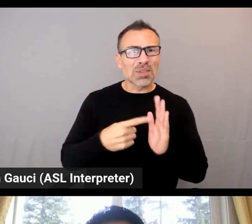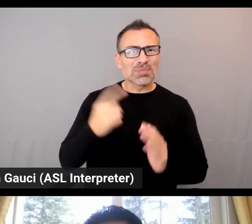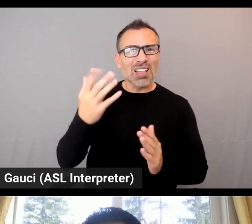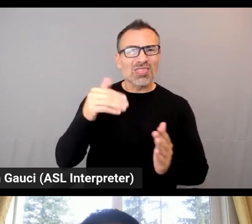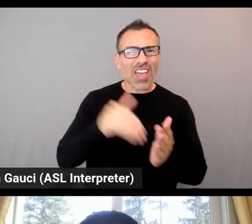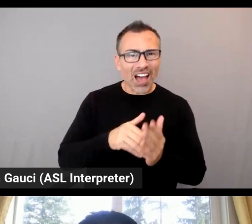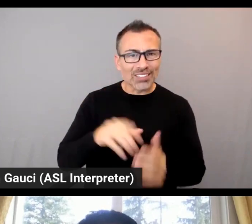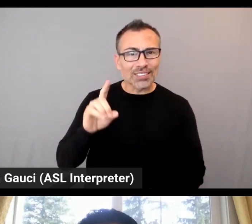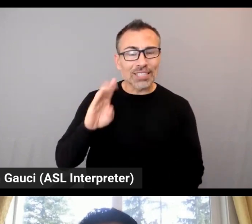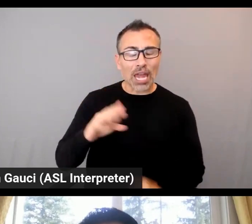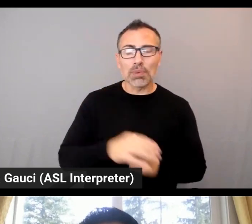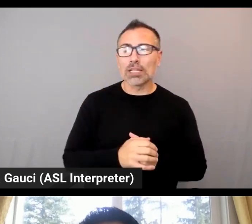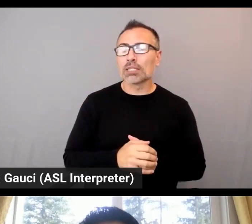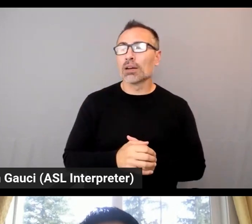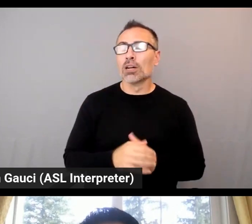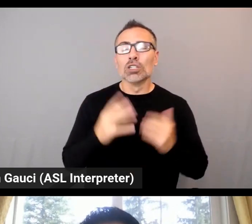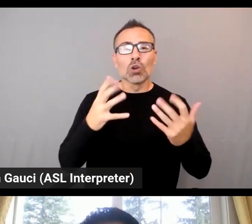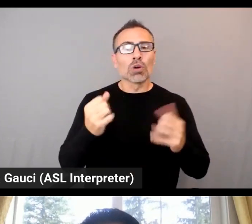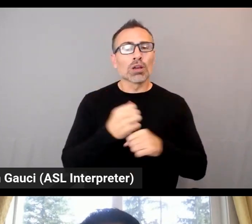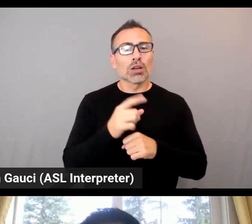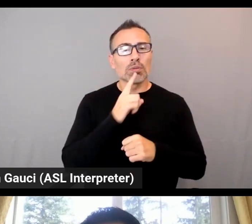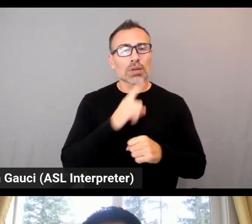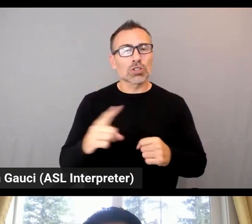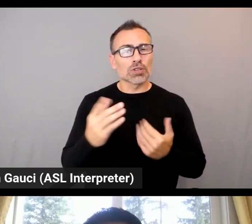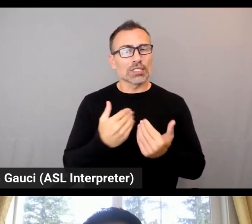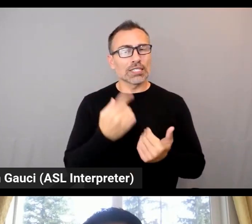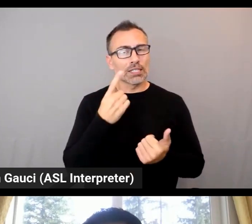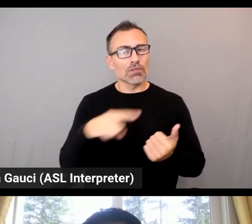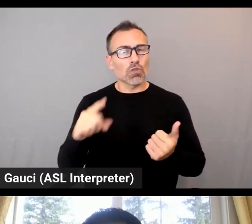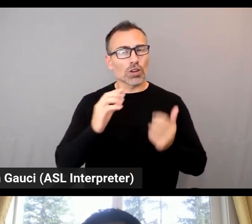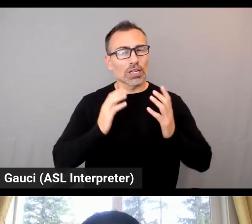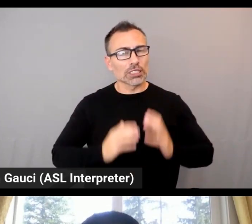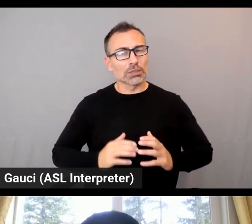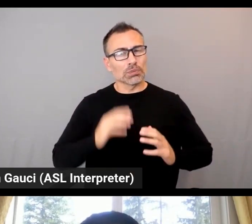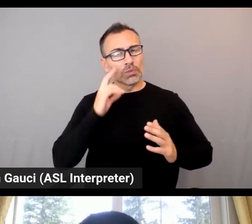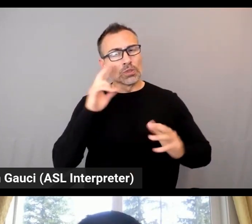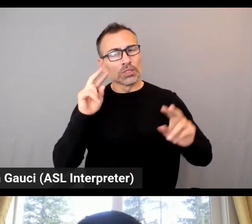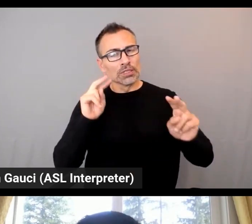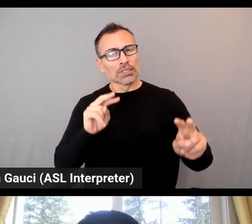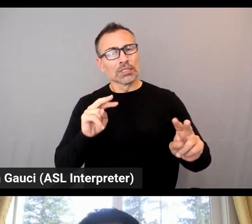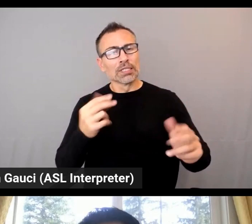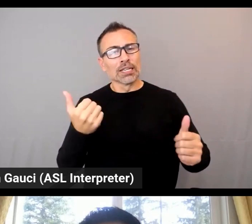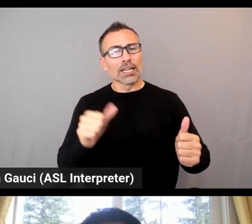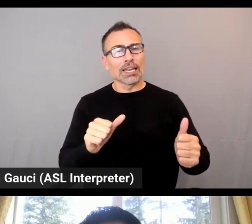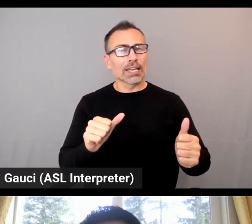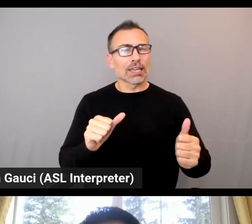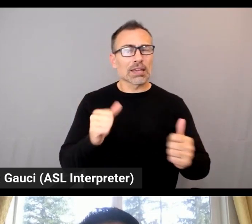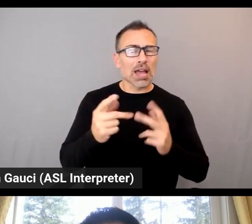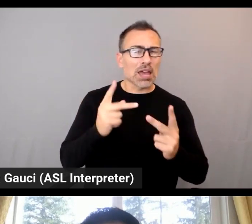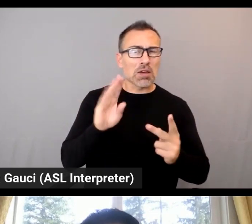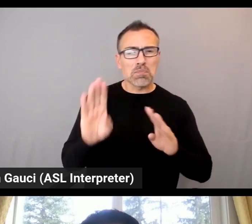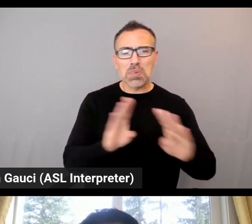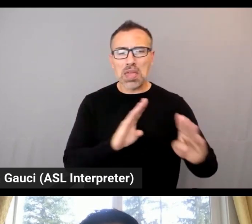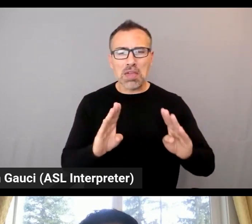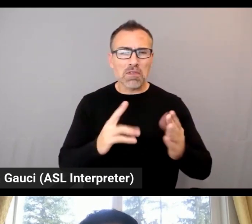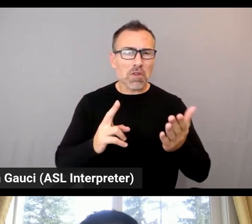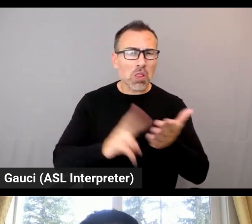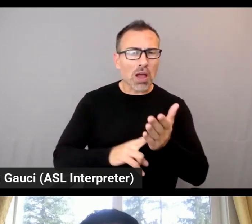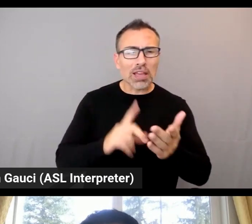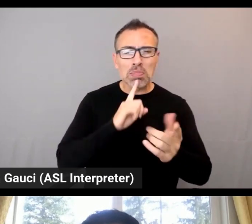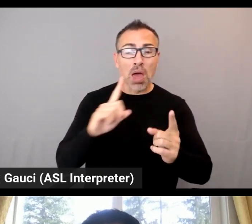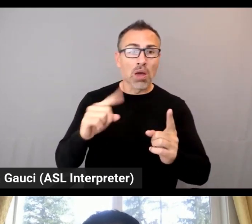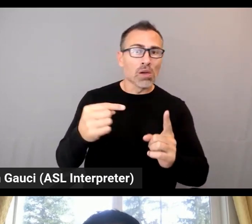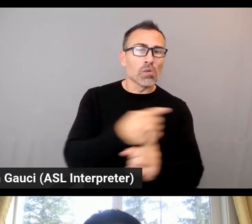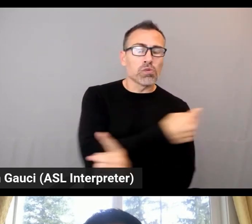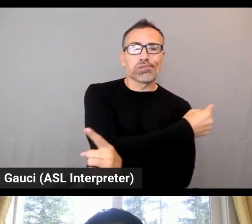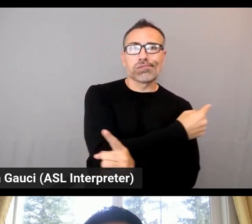customers to get visibility into any kind of anomalous behavior and lock-in patterns, and that too without any database performance